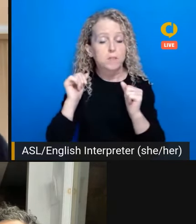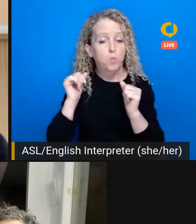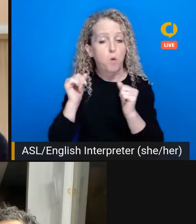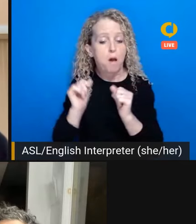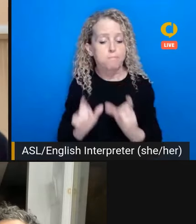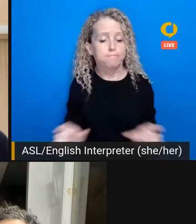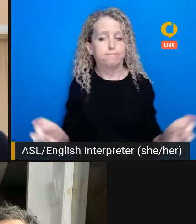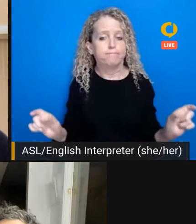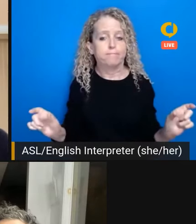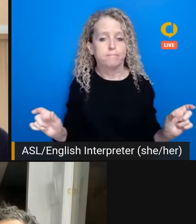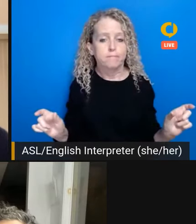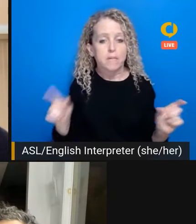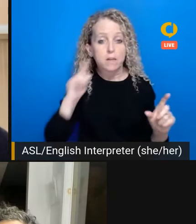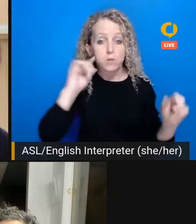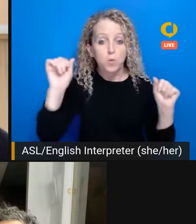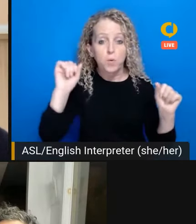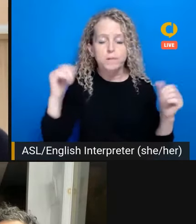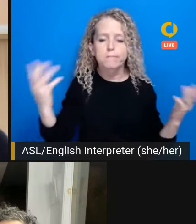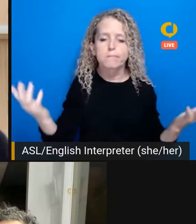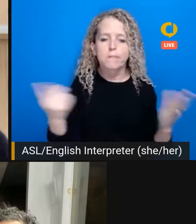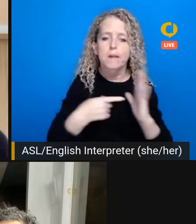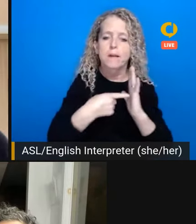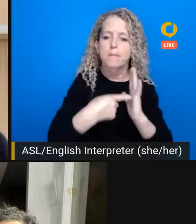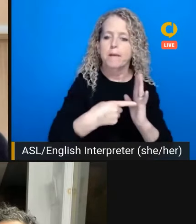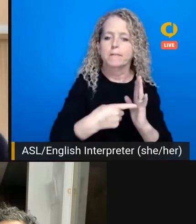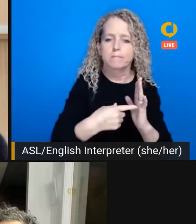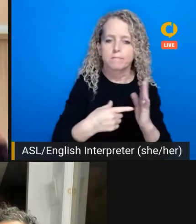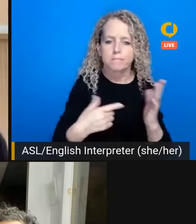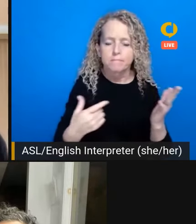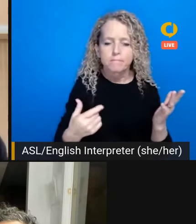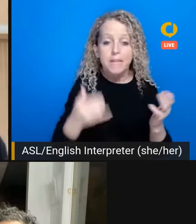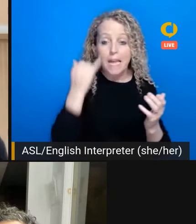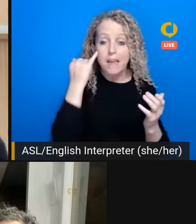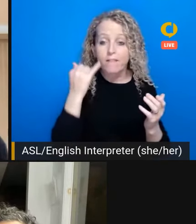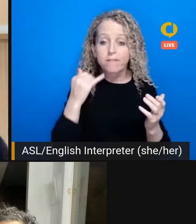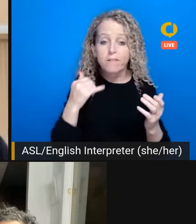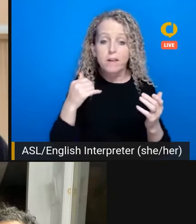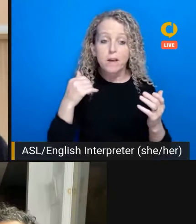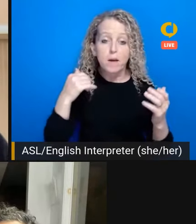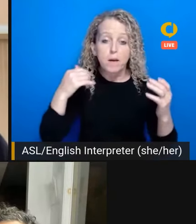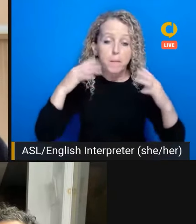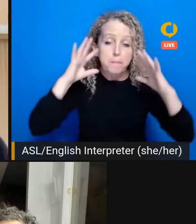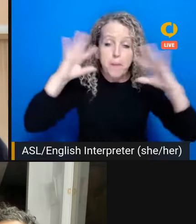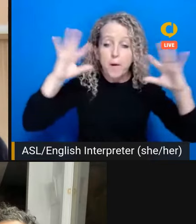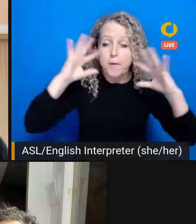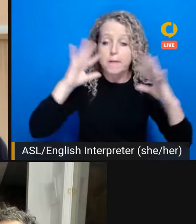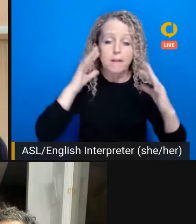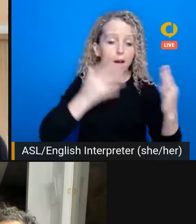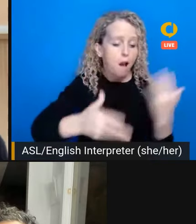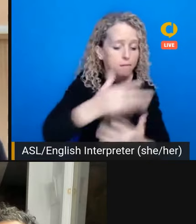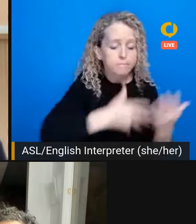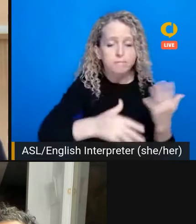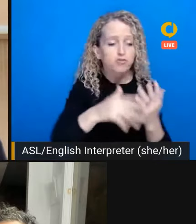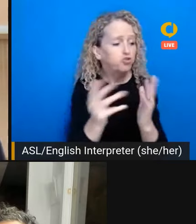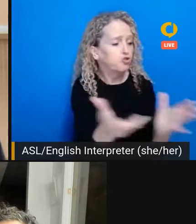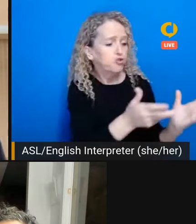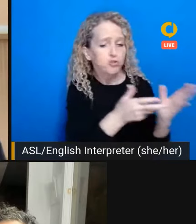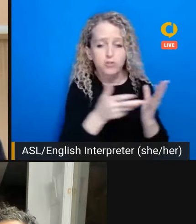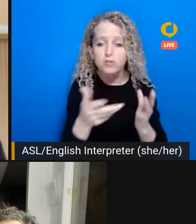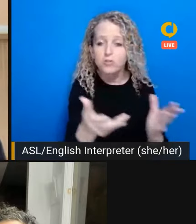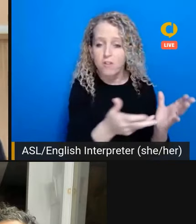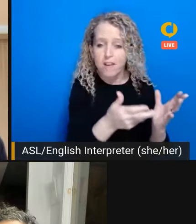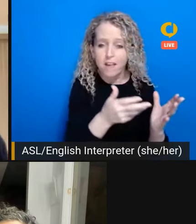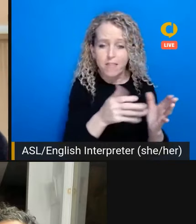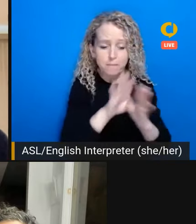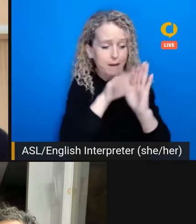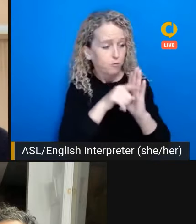imagine we are in the, I don't know, once upon a time, we used to be in parties, cluster together, talk together, all that